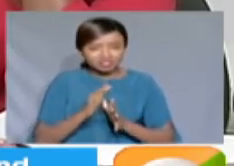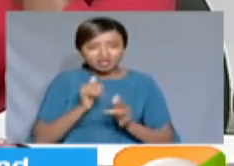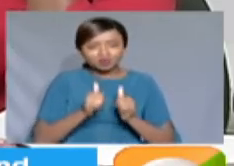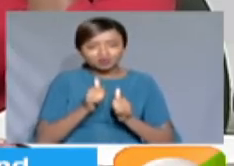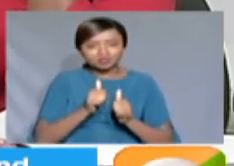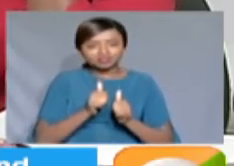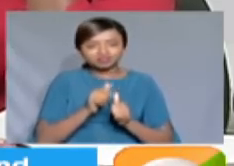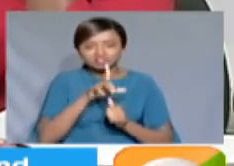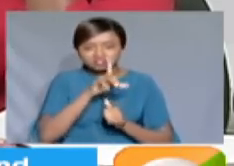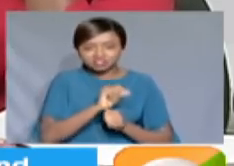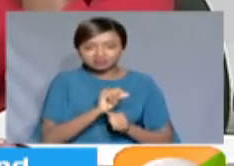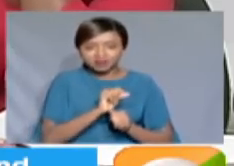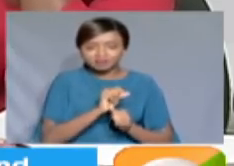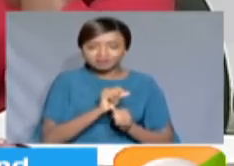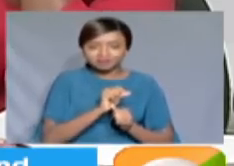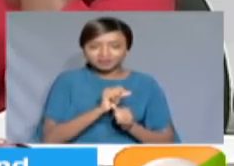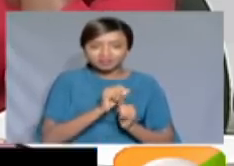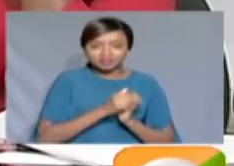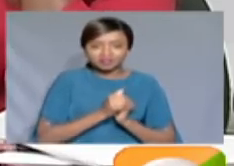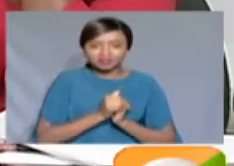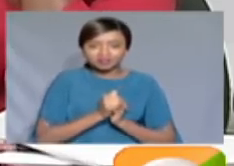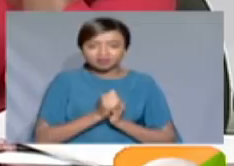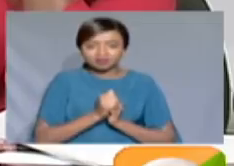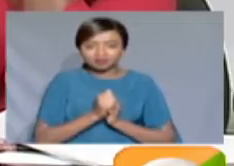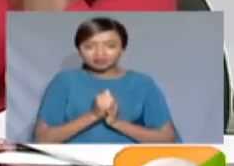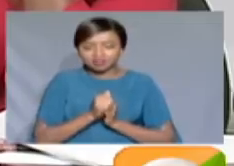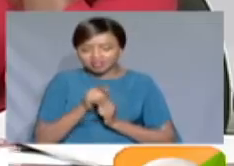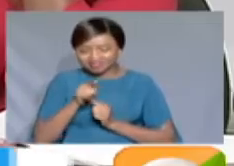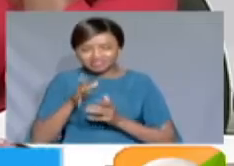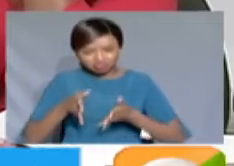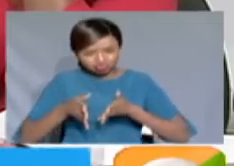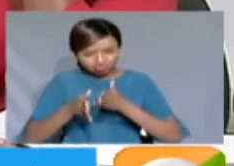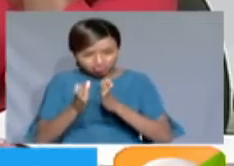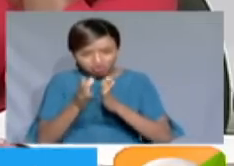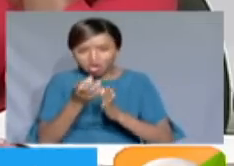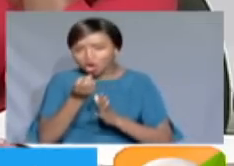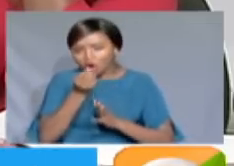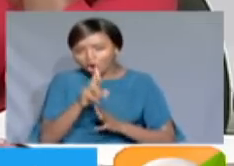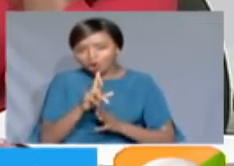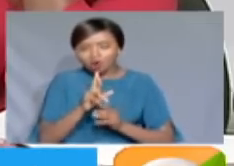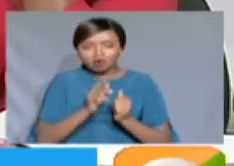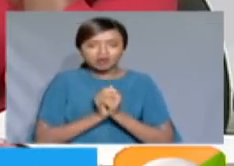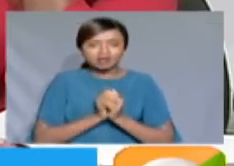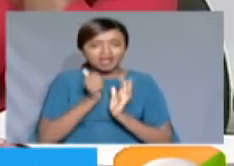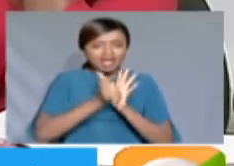and efficient between tram trains and the express highway, and is the project done to